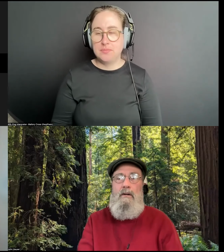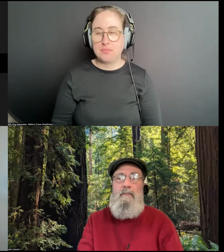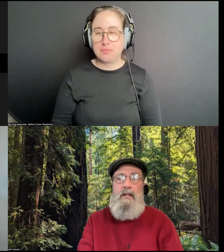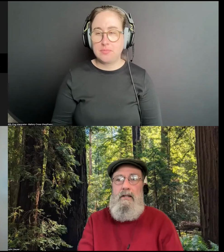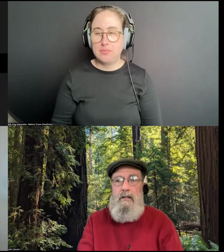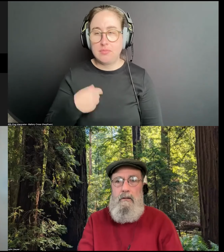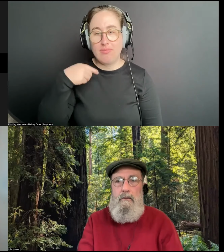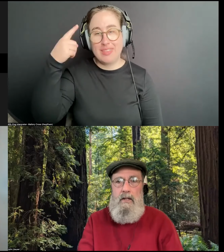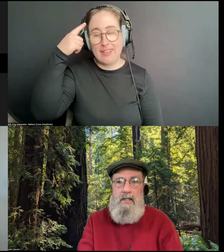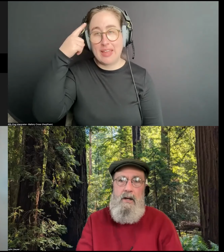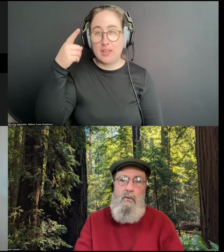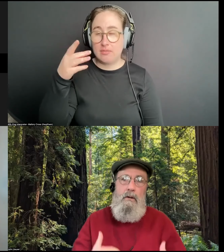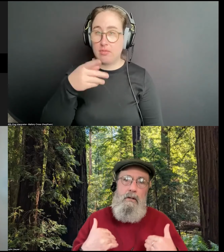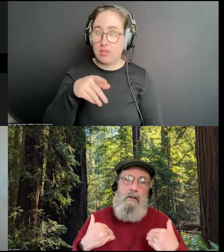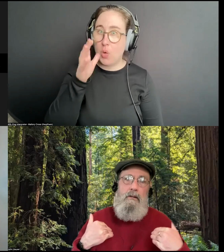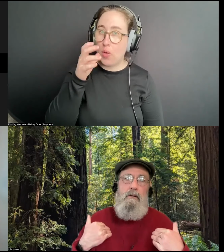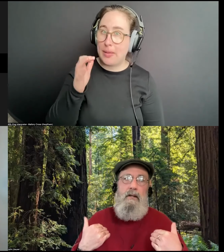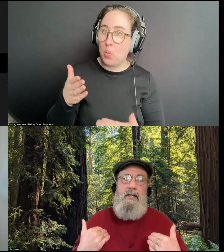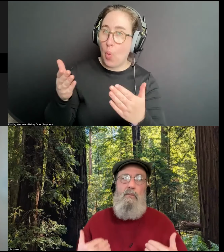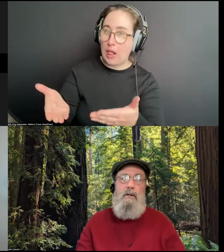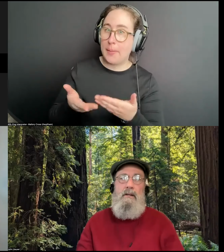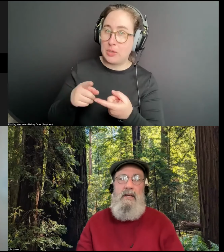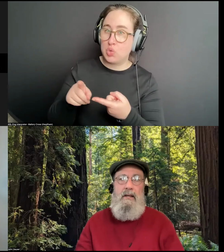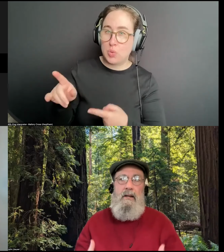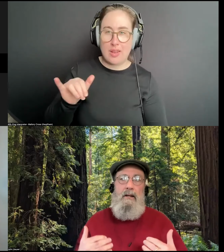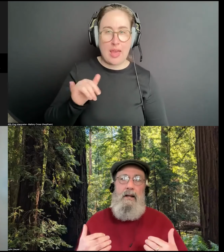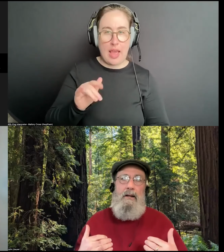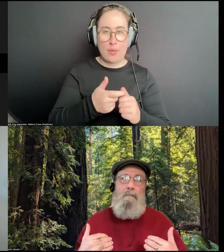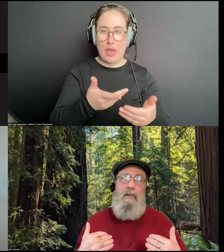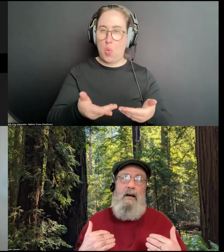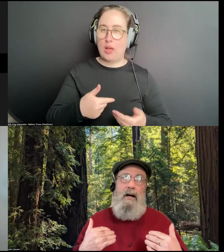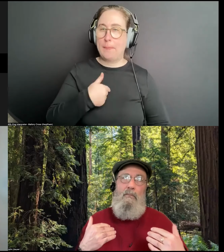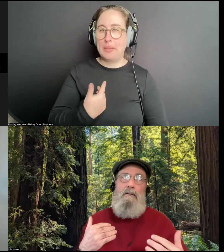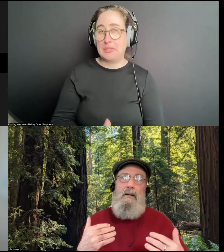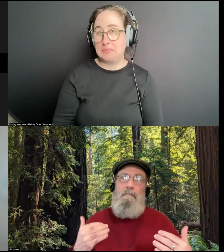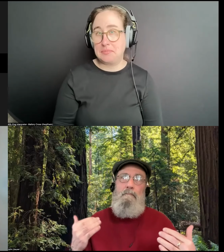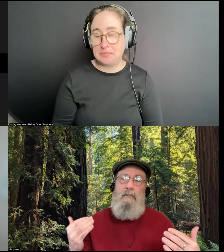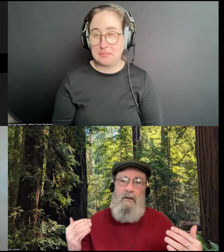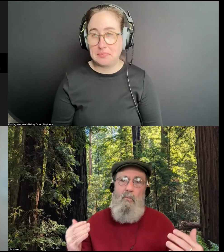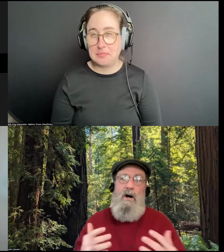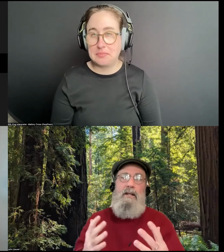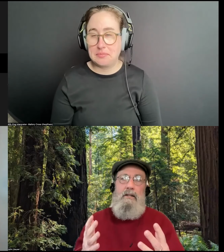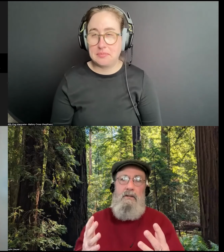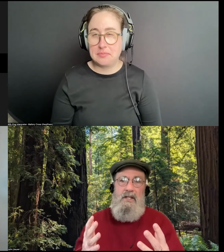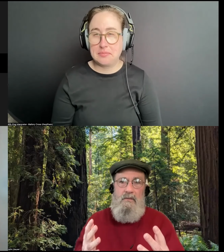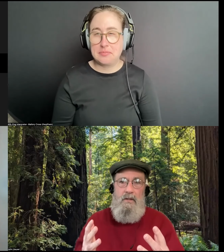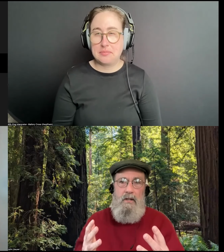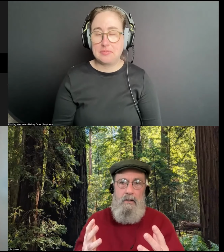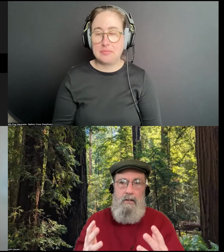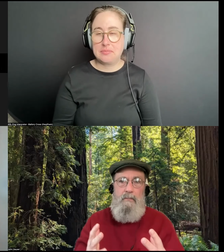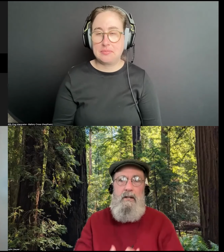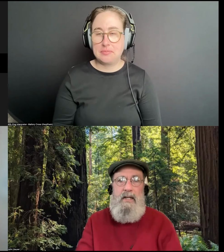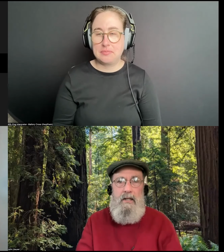as welcoming to you as they were to me. I wound up wanting to do this for